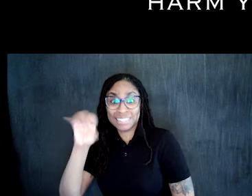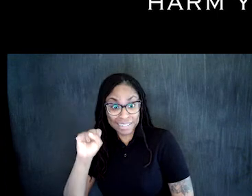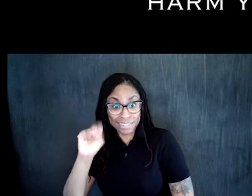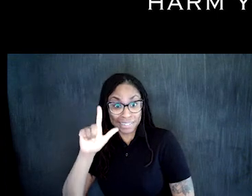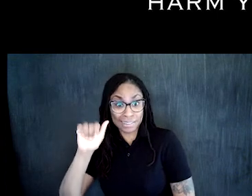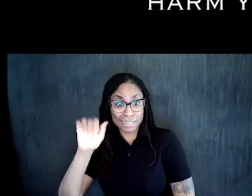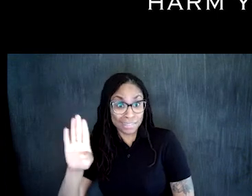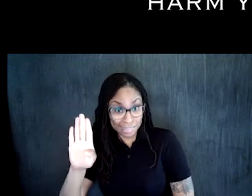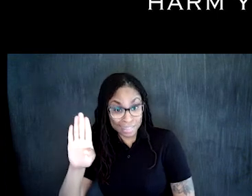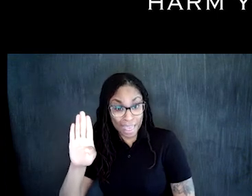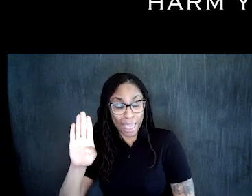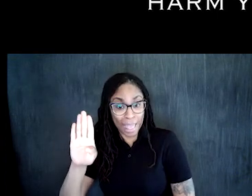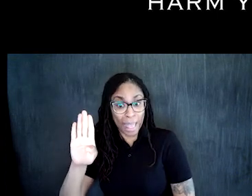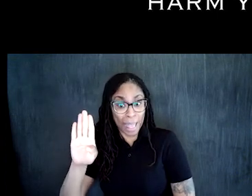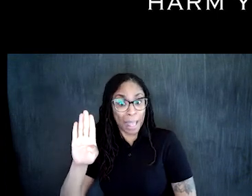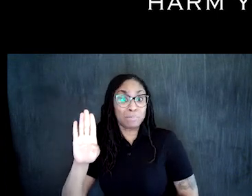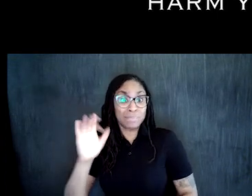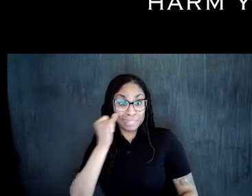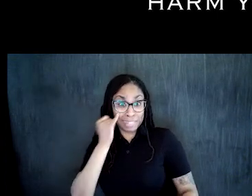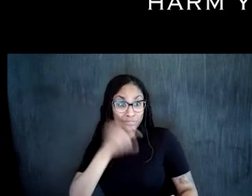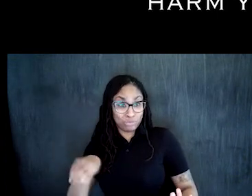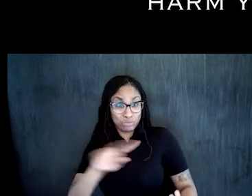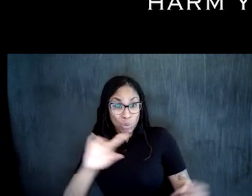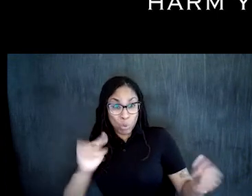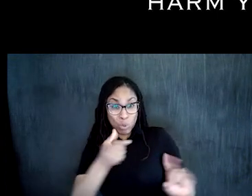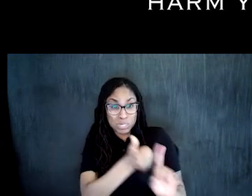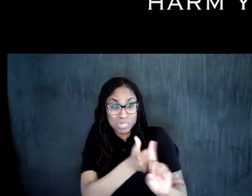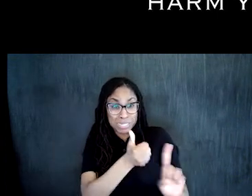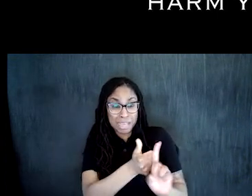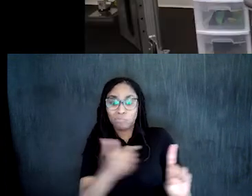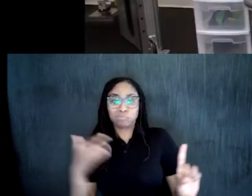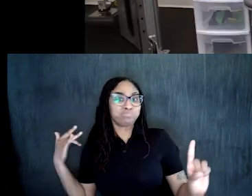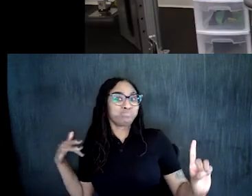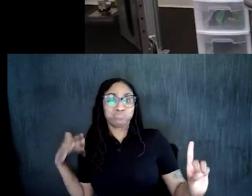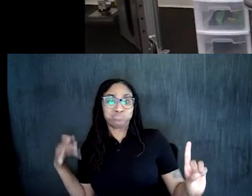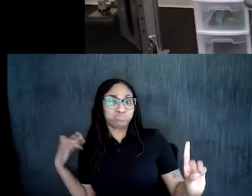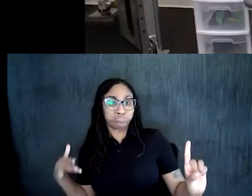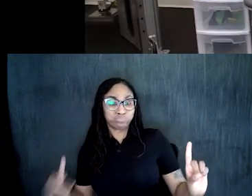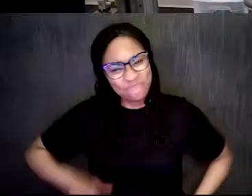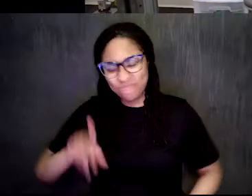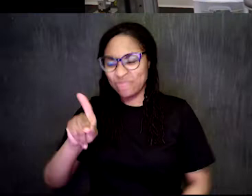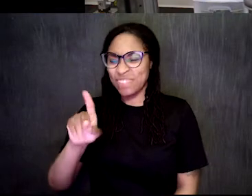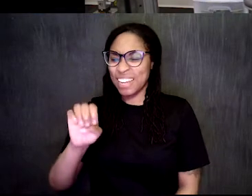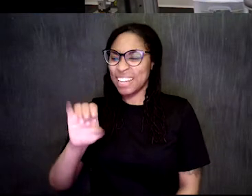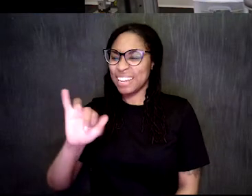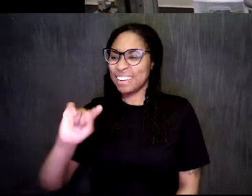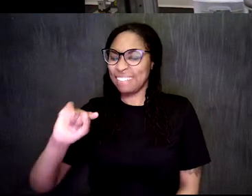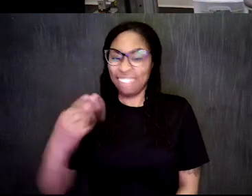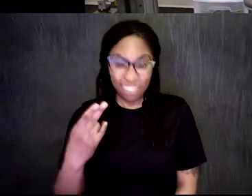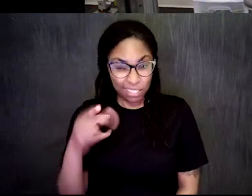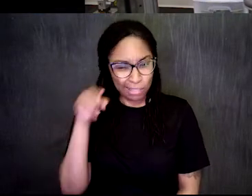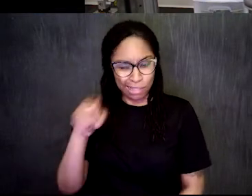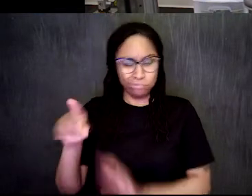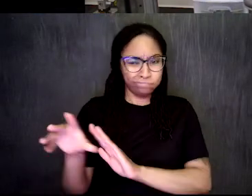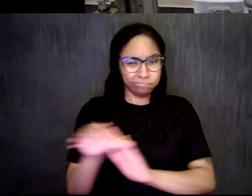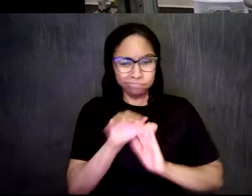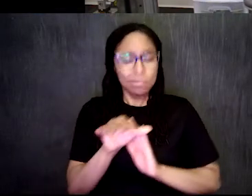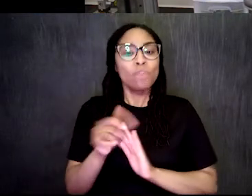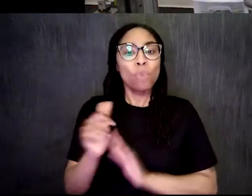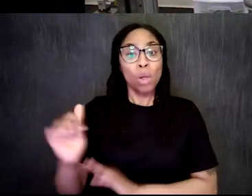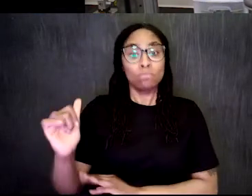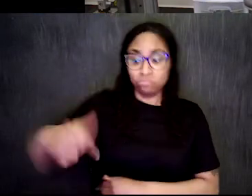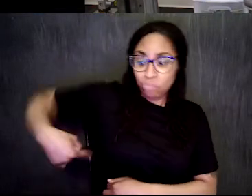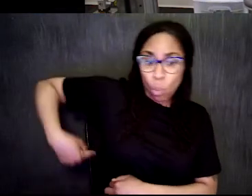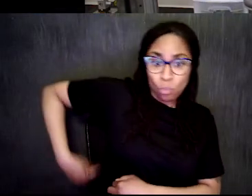or liable for any injury or harm you sustain as a result of this video. How you doing? I'm Keith. I'm going to be bringing you through a